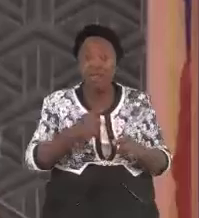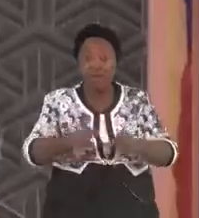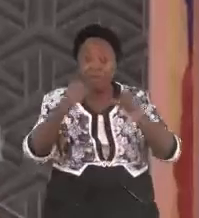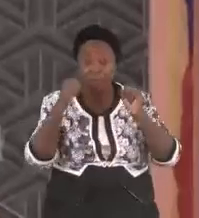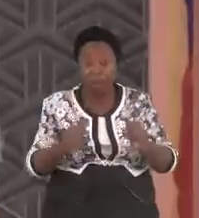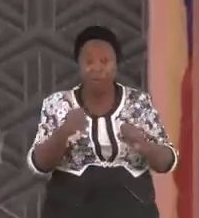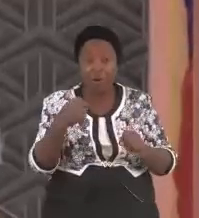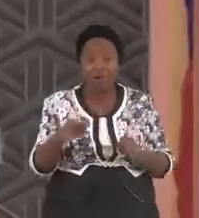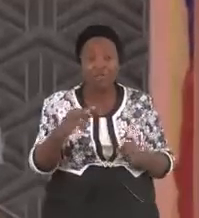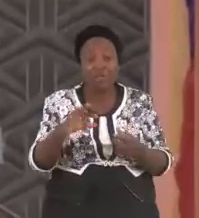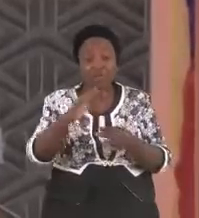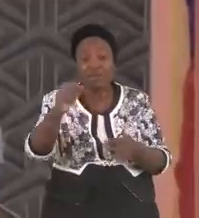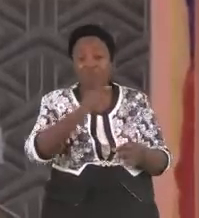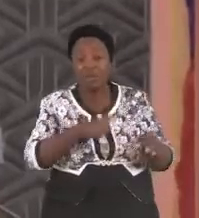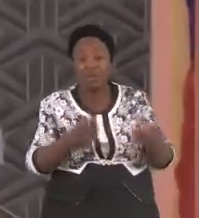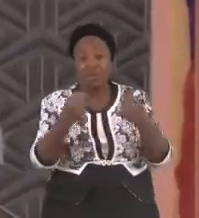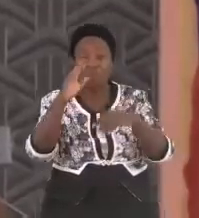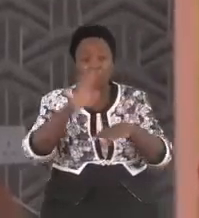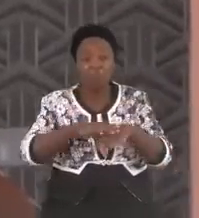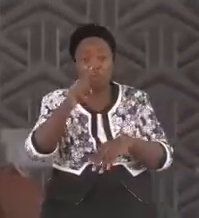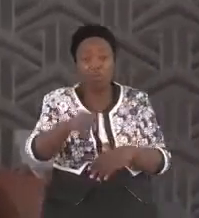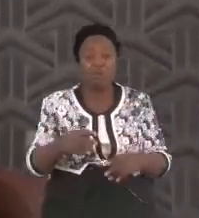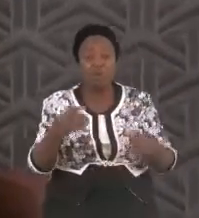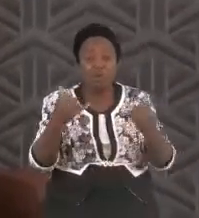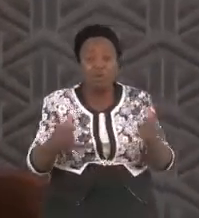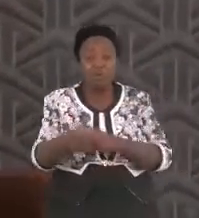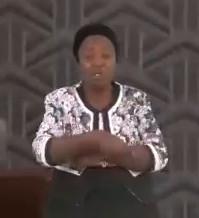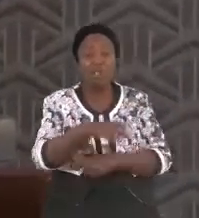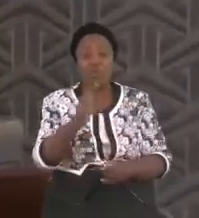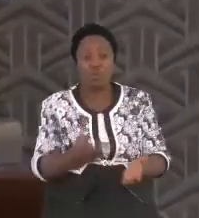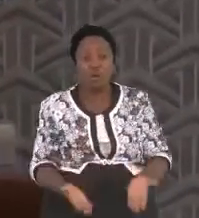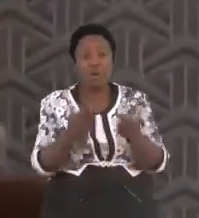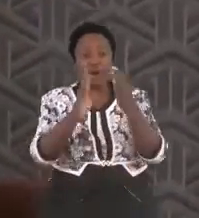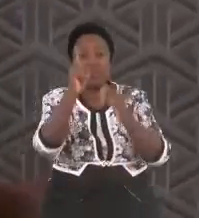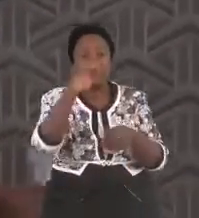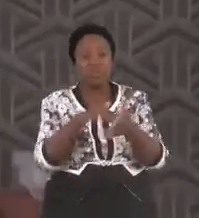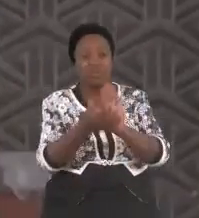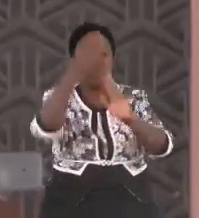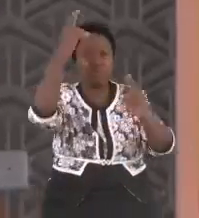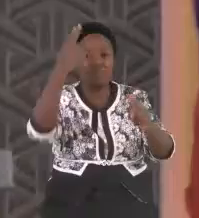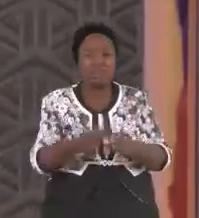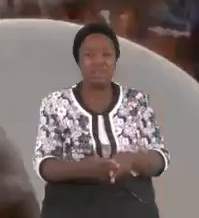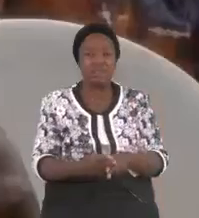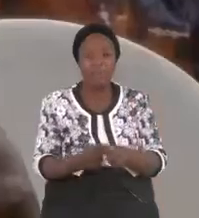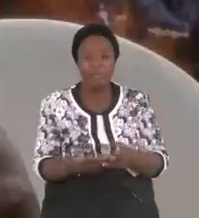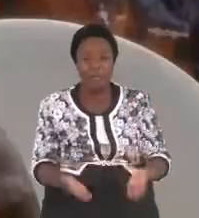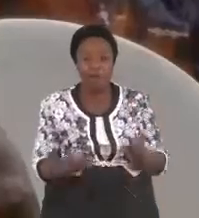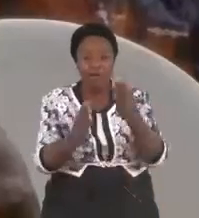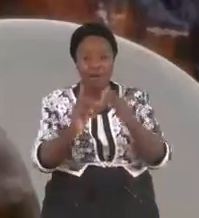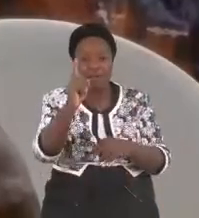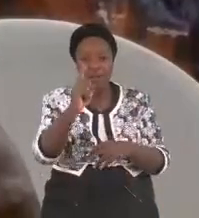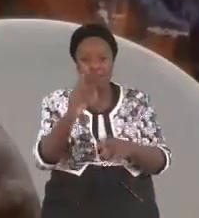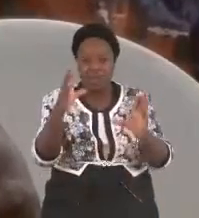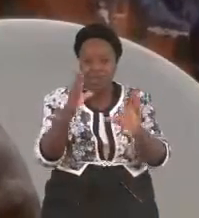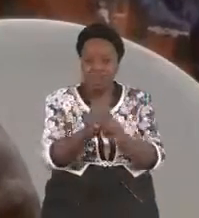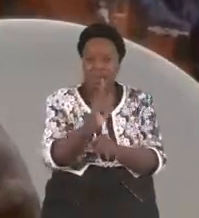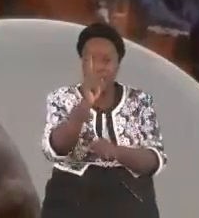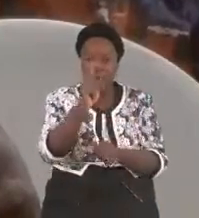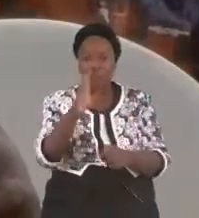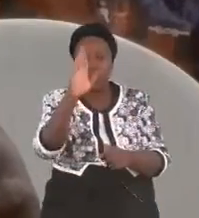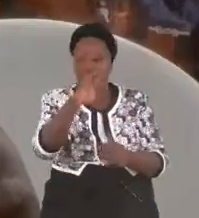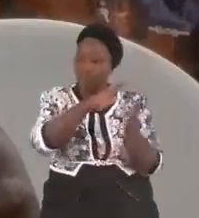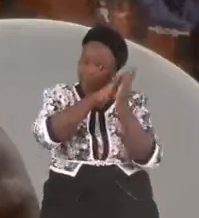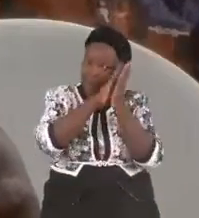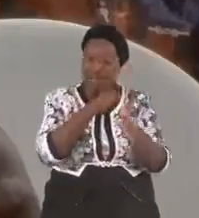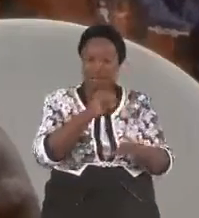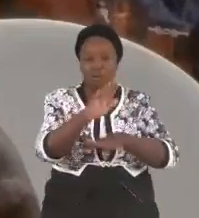upon you today you will rise up in jesus name right so take up thy bed and walk